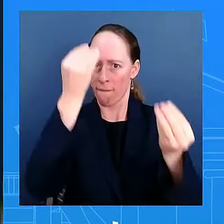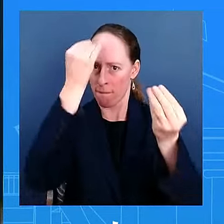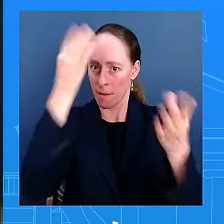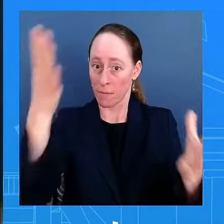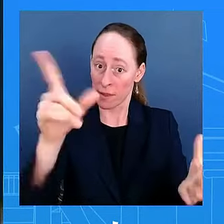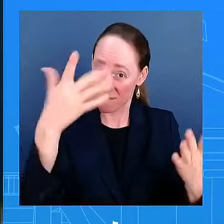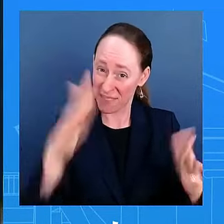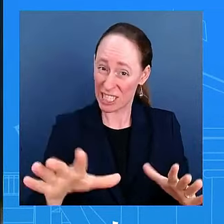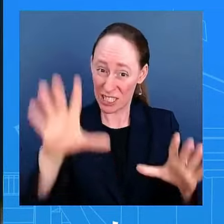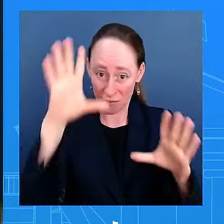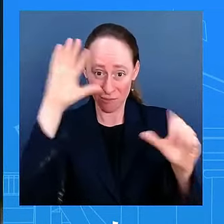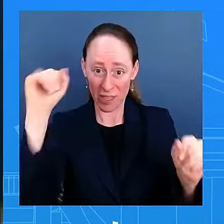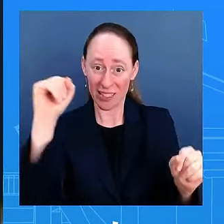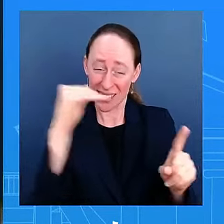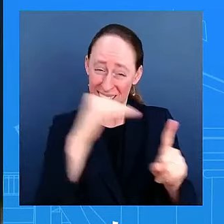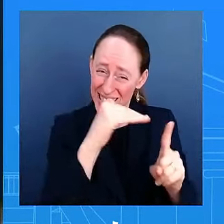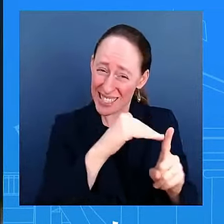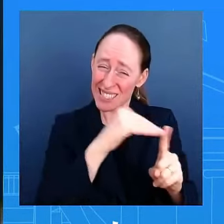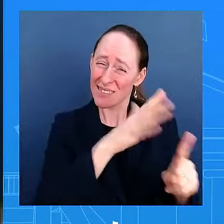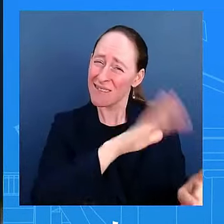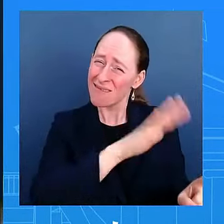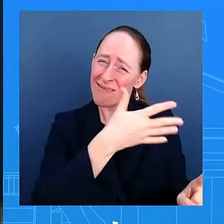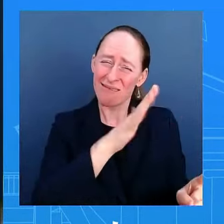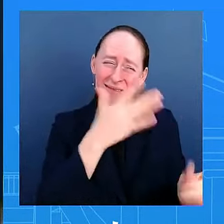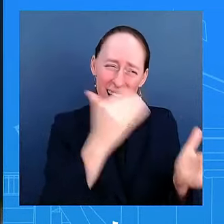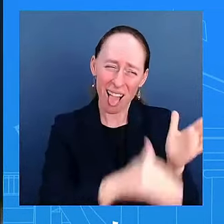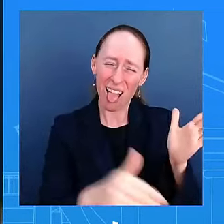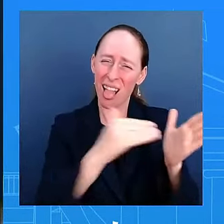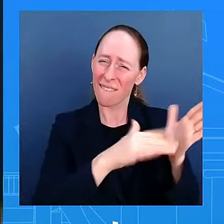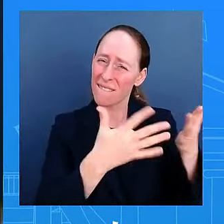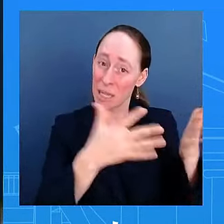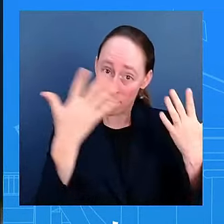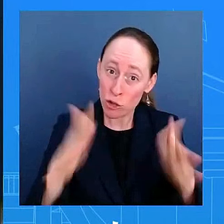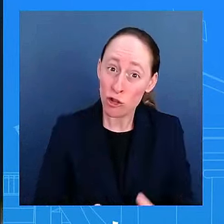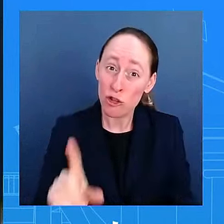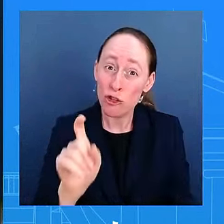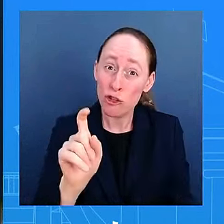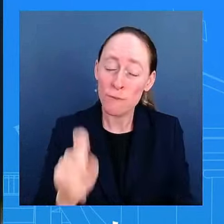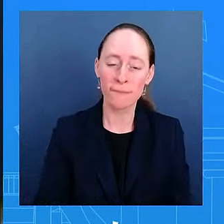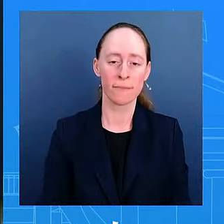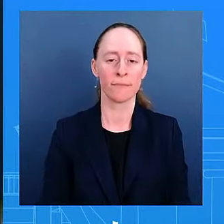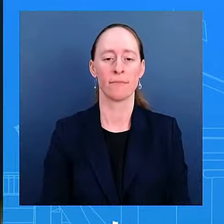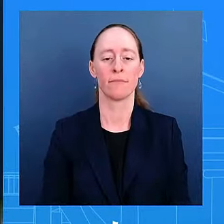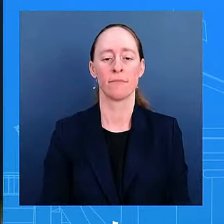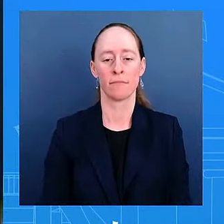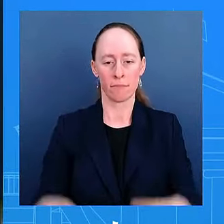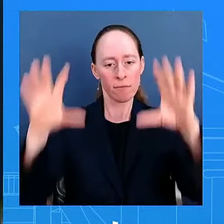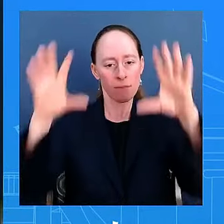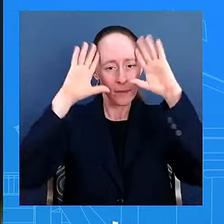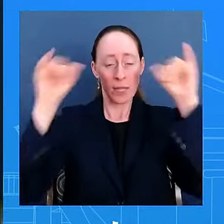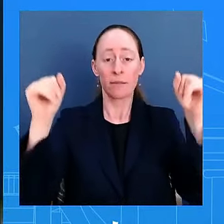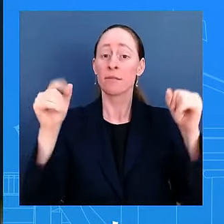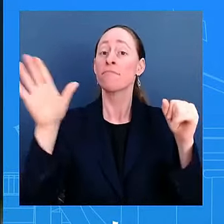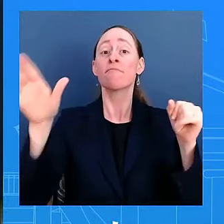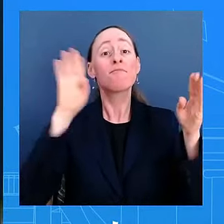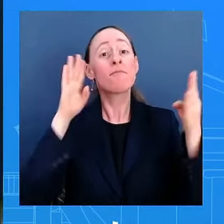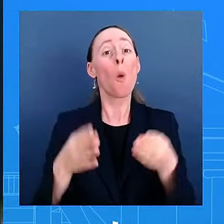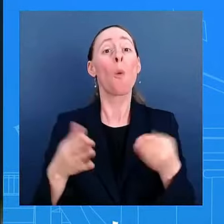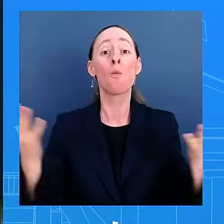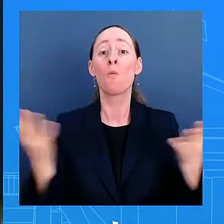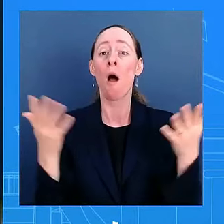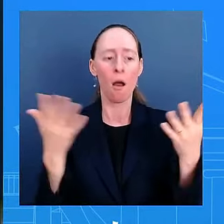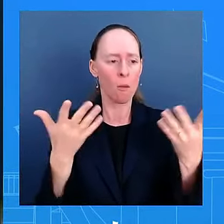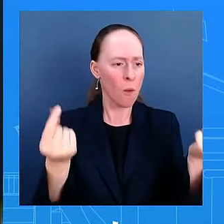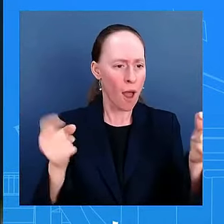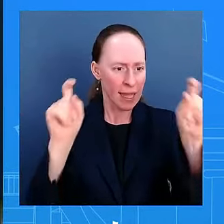certainly focused on what's happening on the ground and making sure that the federal government is any needs that are unmet are met, and